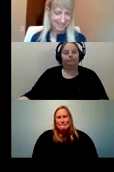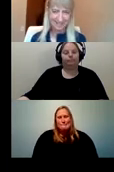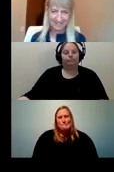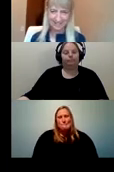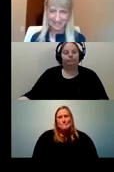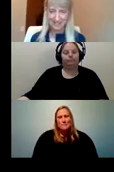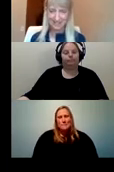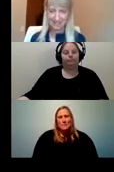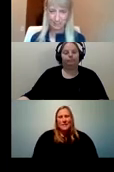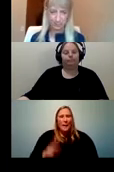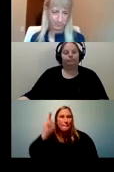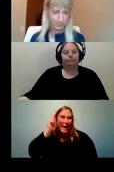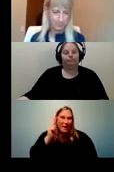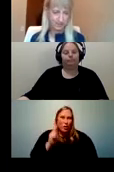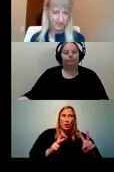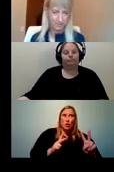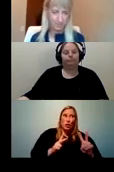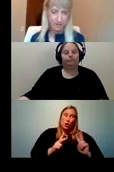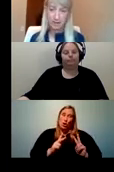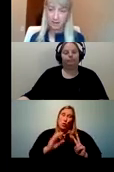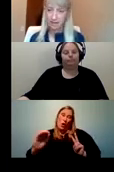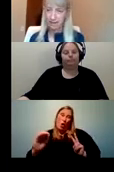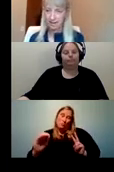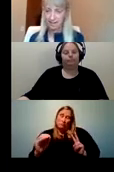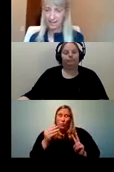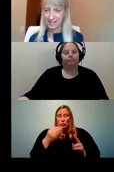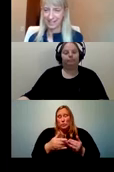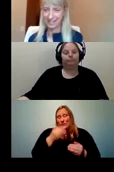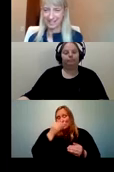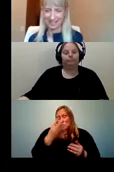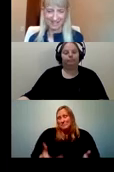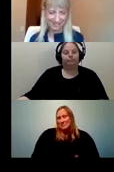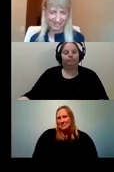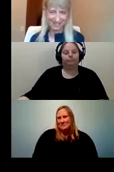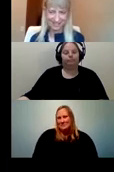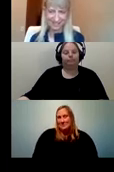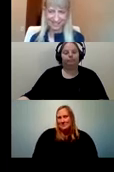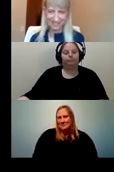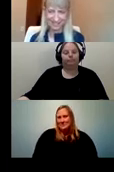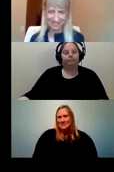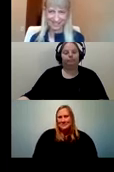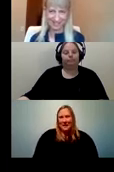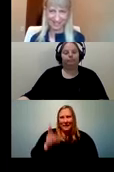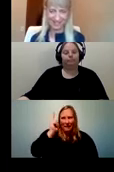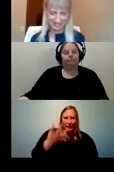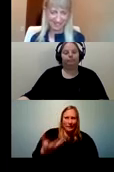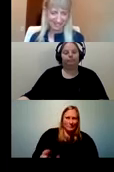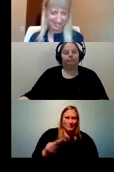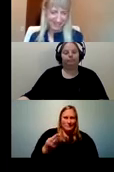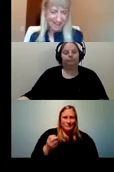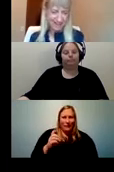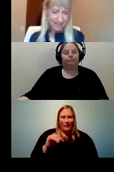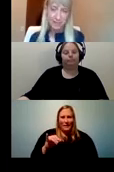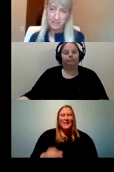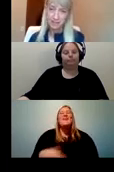Packers are 2-0. Whatever. Who cares? So, go Vikings, Heidi. All right.